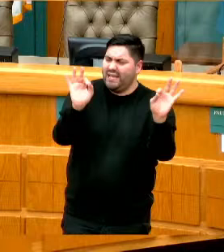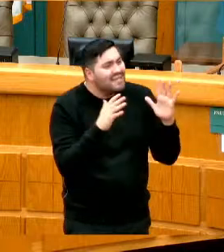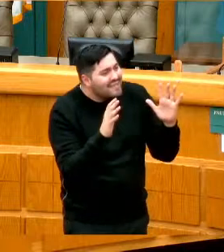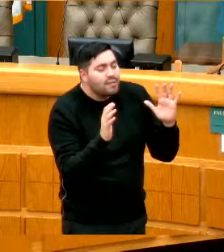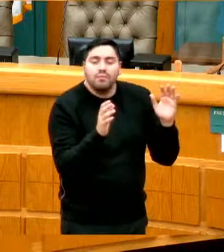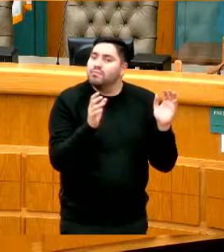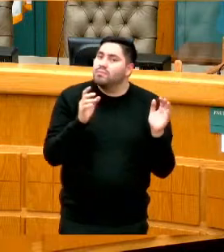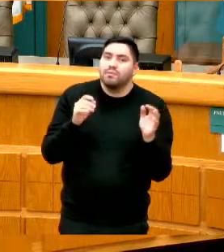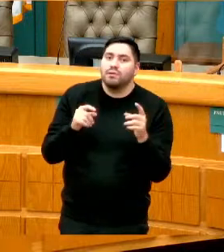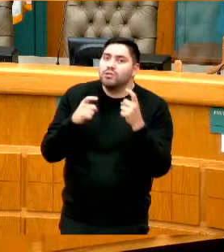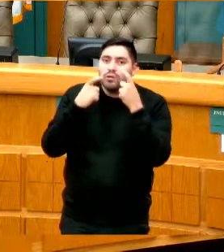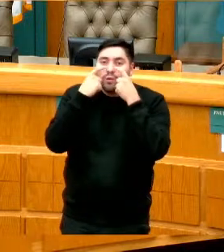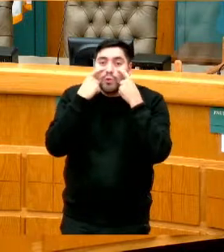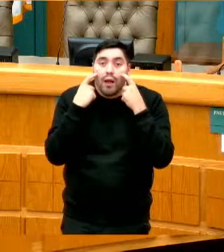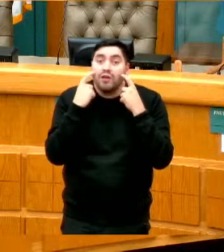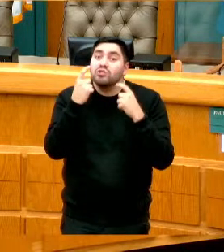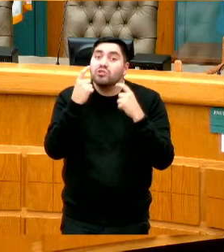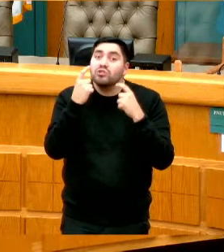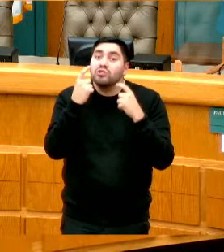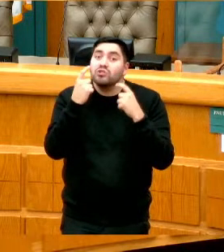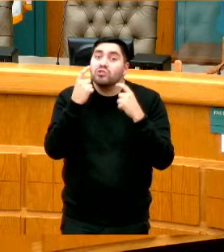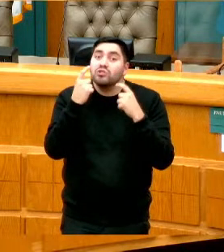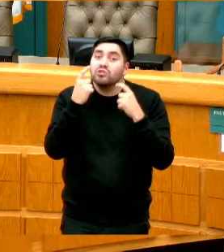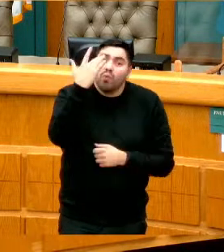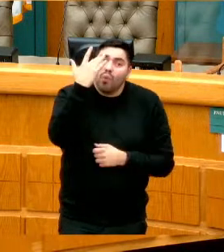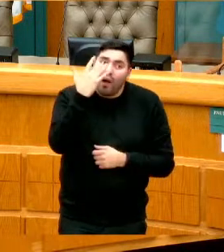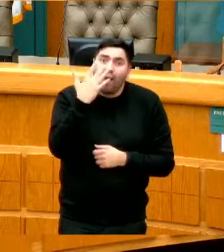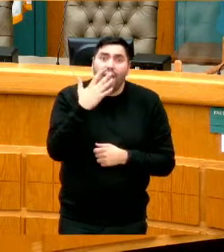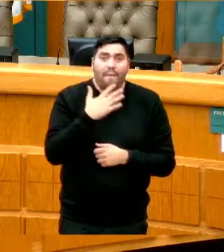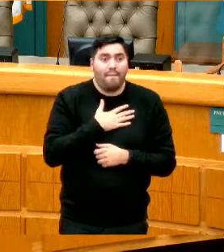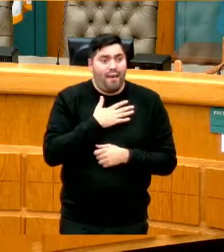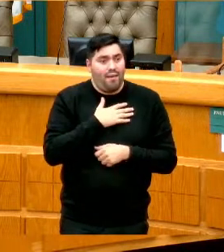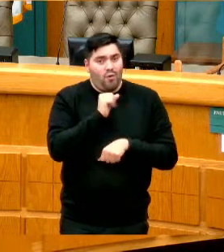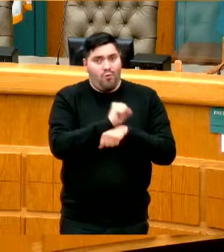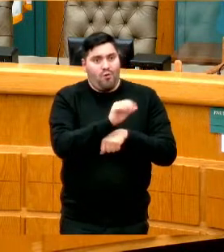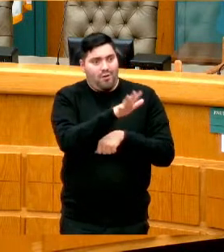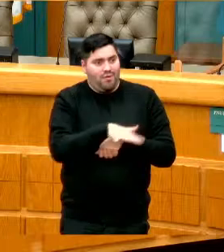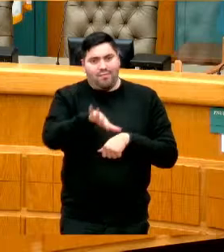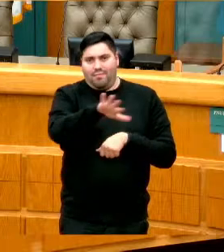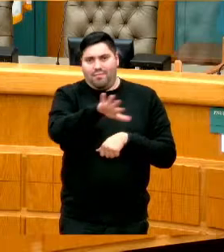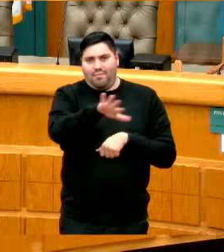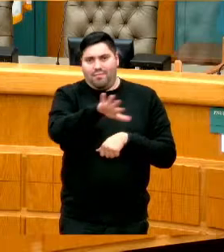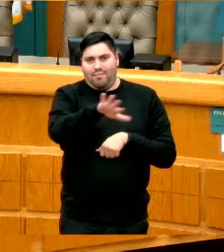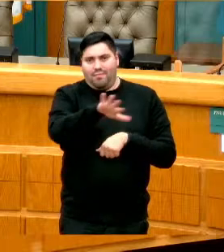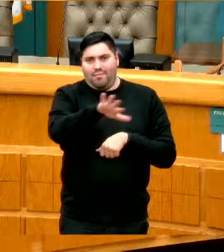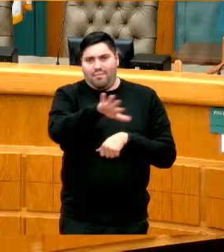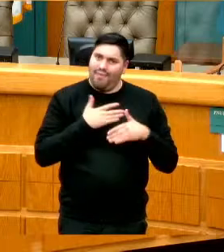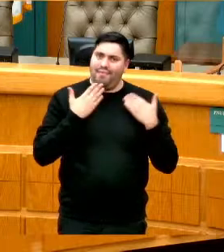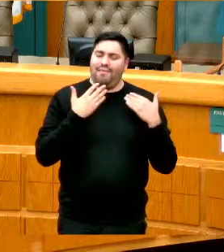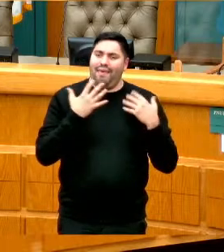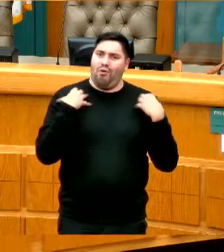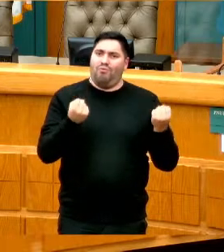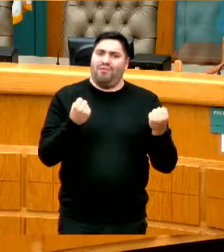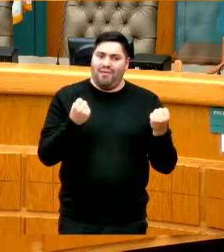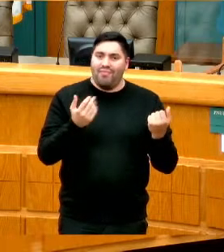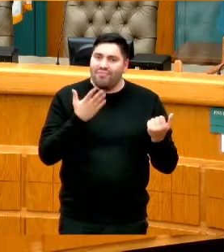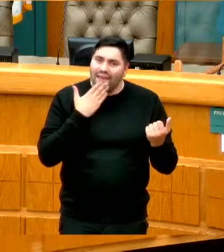And as she had tears in her eyes, she said, "Thank you for keeping my workforce healthy. Thank you for being here on the